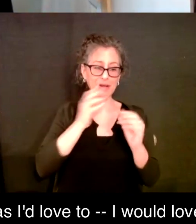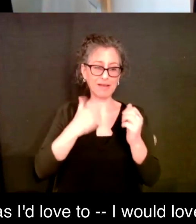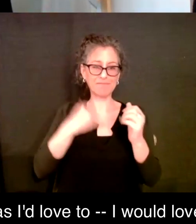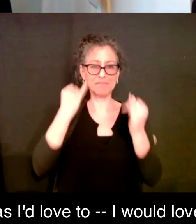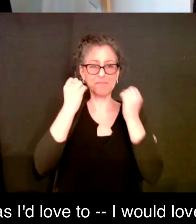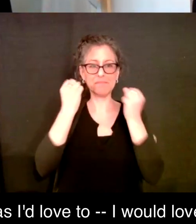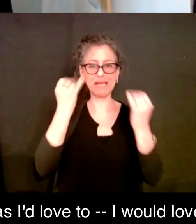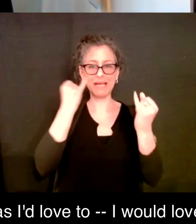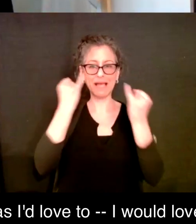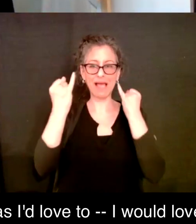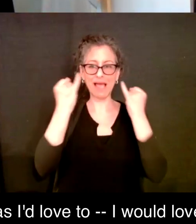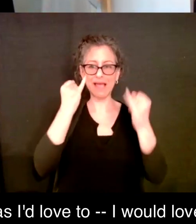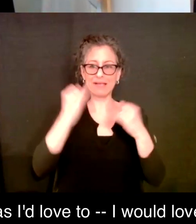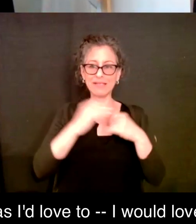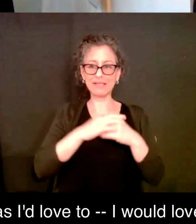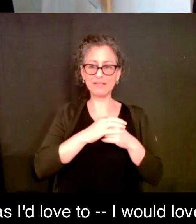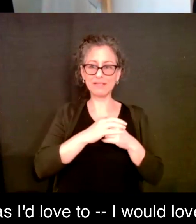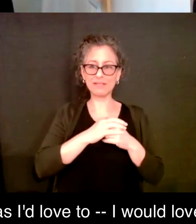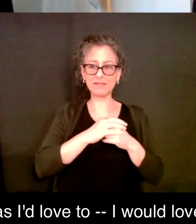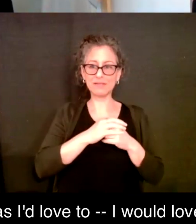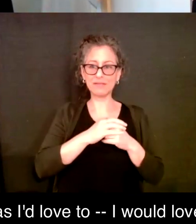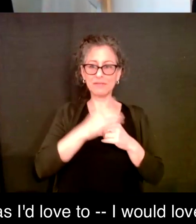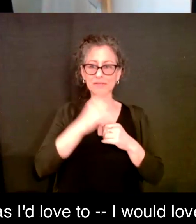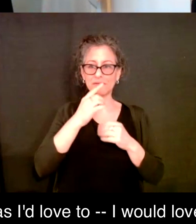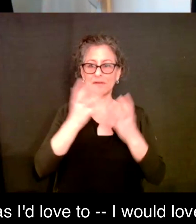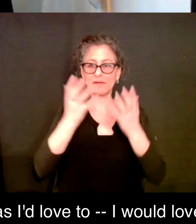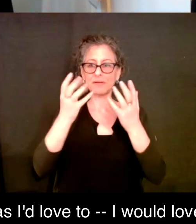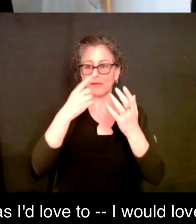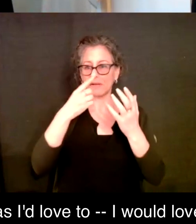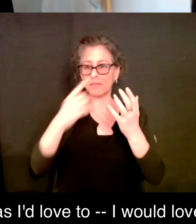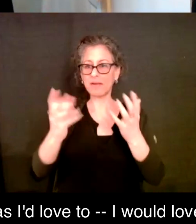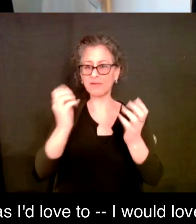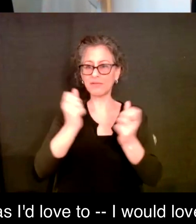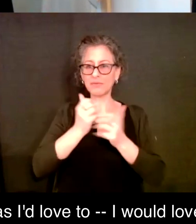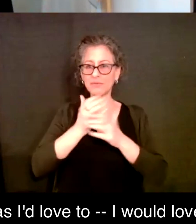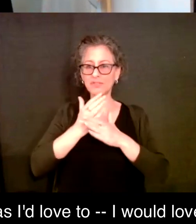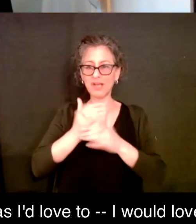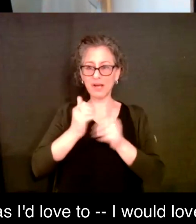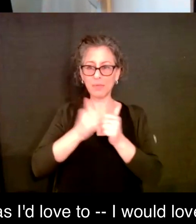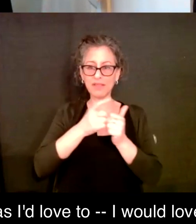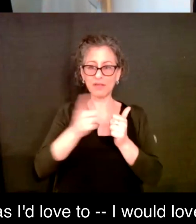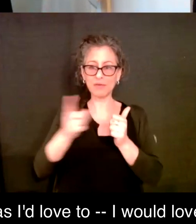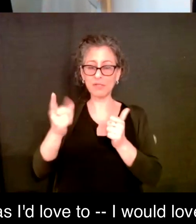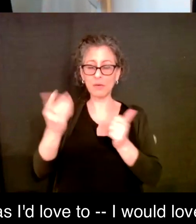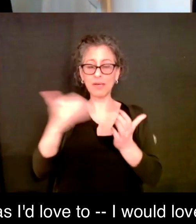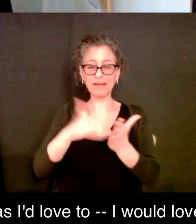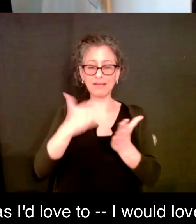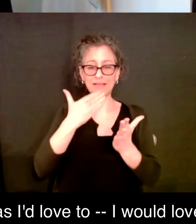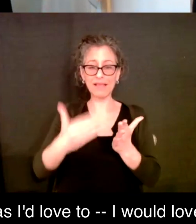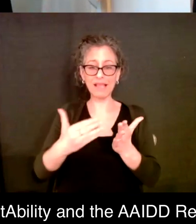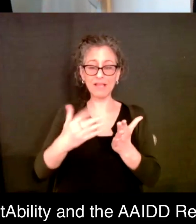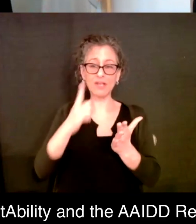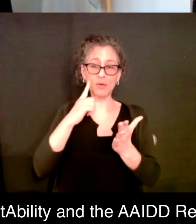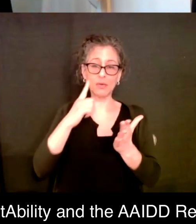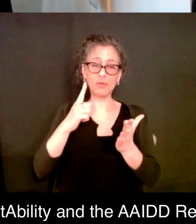ideas I'd love to share with you. So again, thank you on behalf